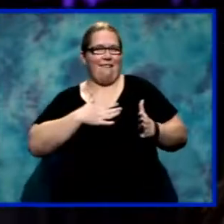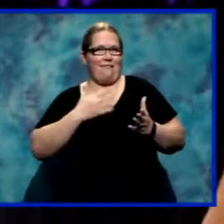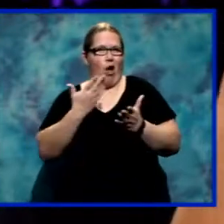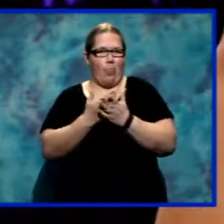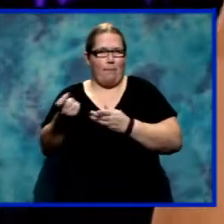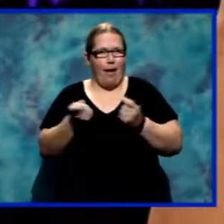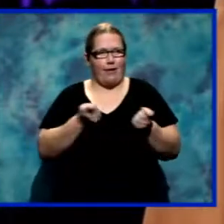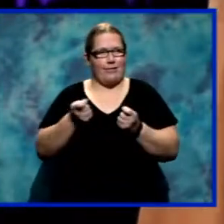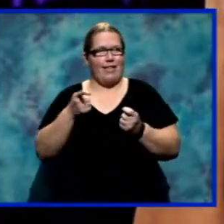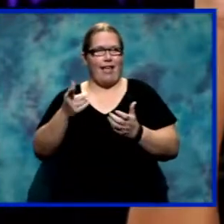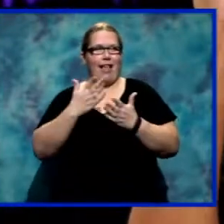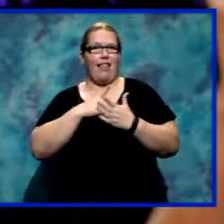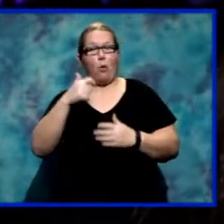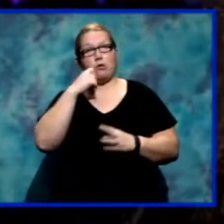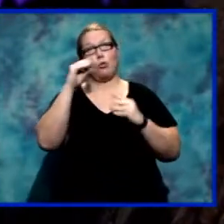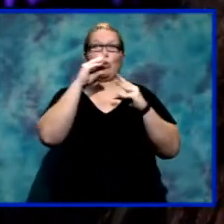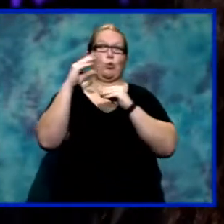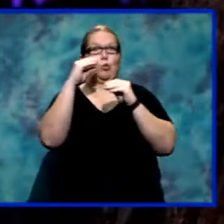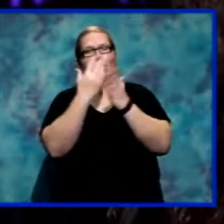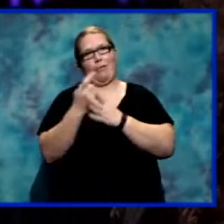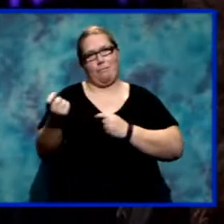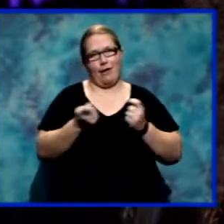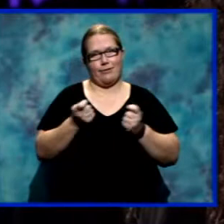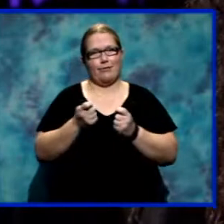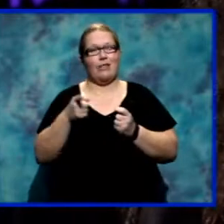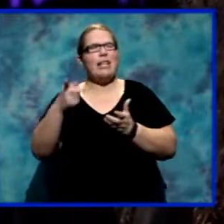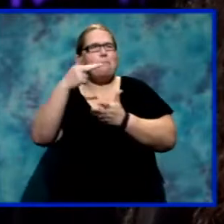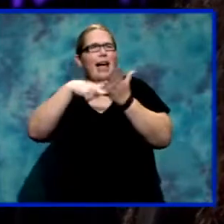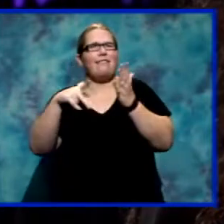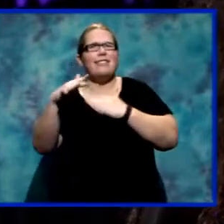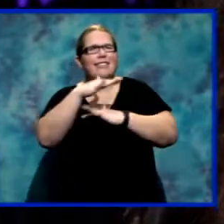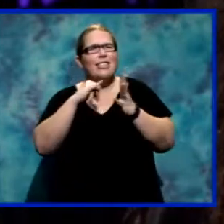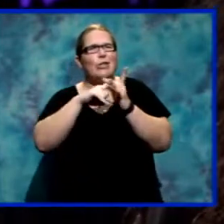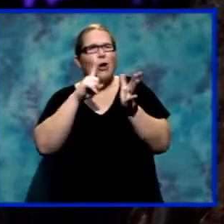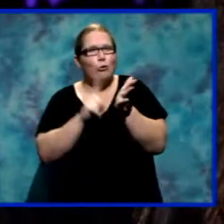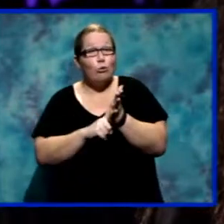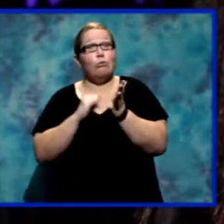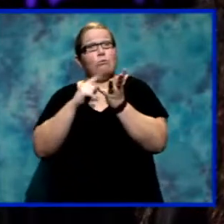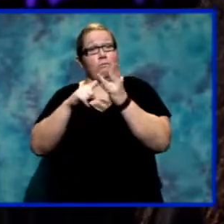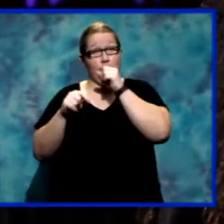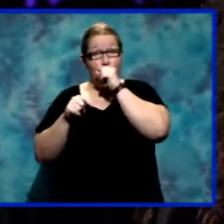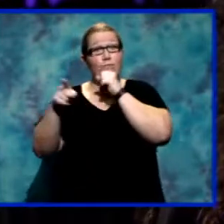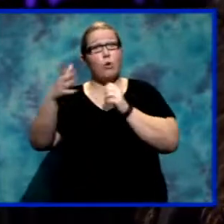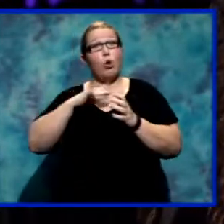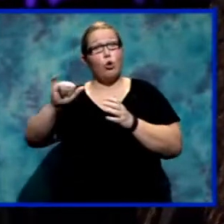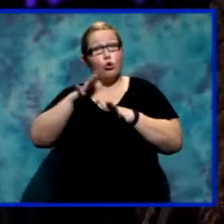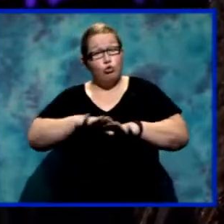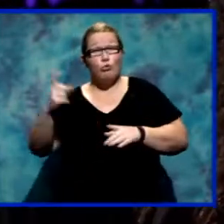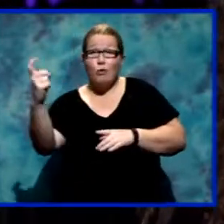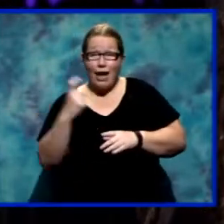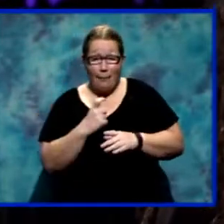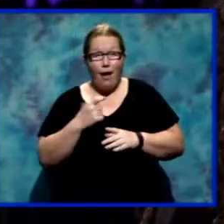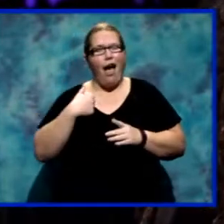just constantly like this. So it's part of the social. So if you want your children to come, I would love